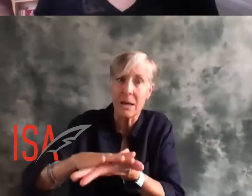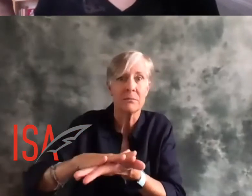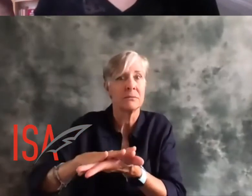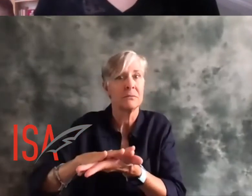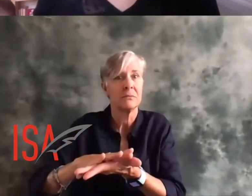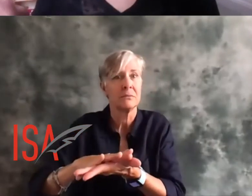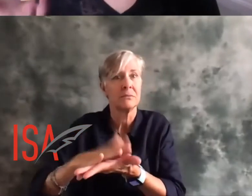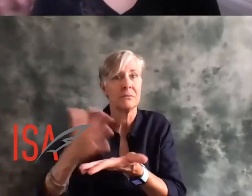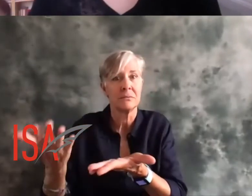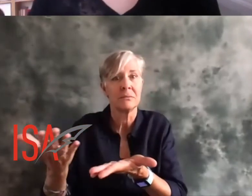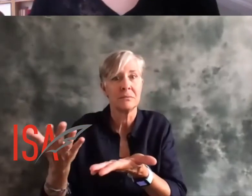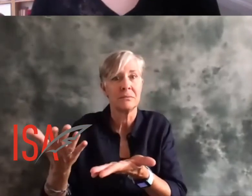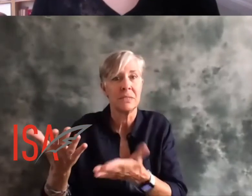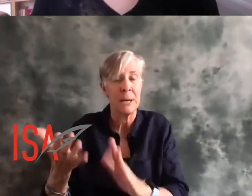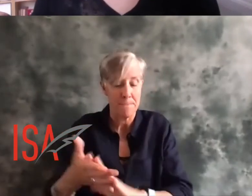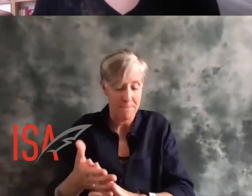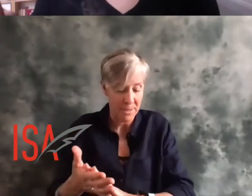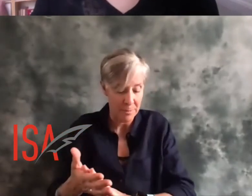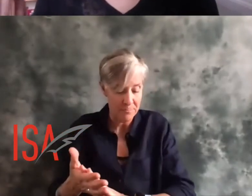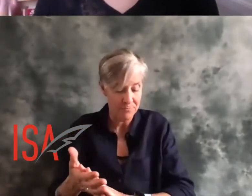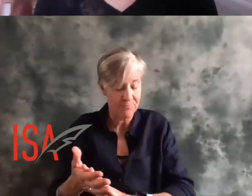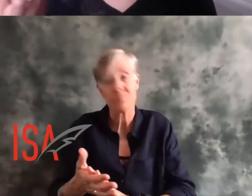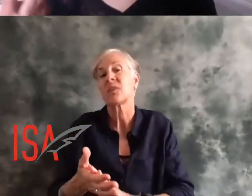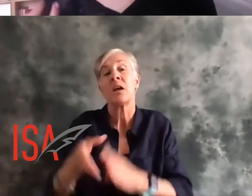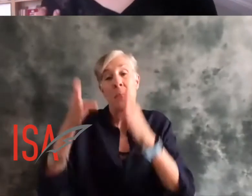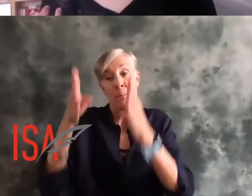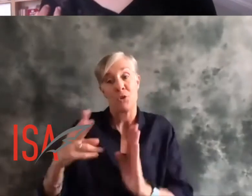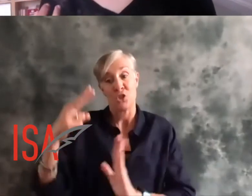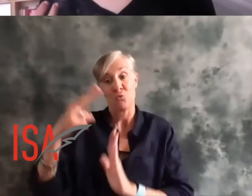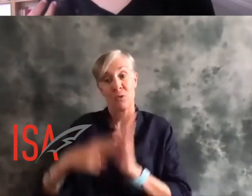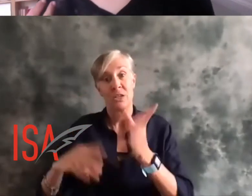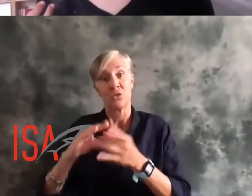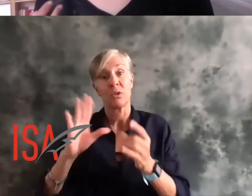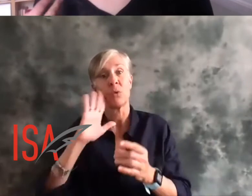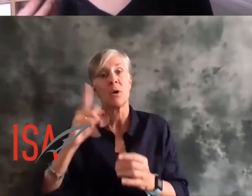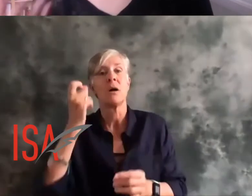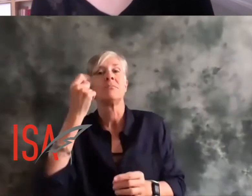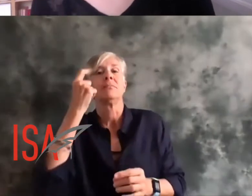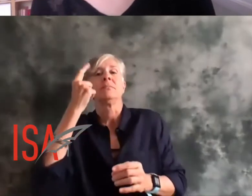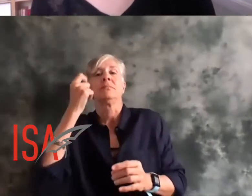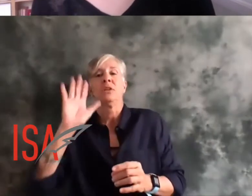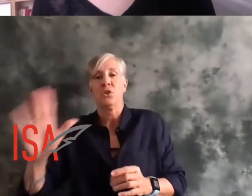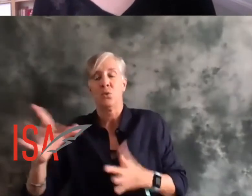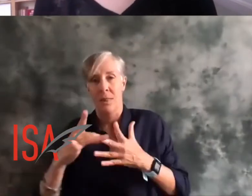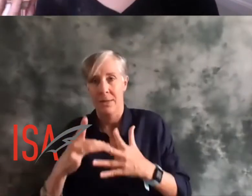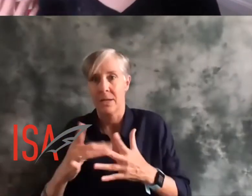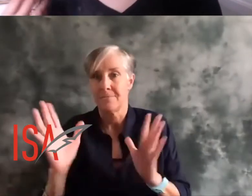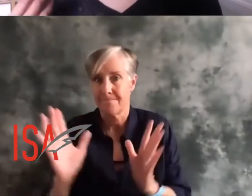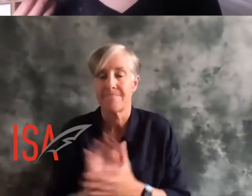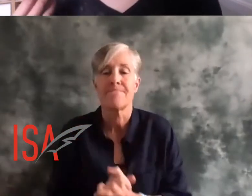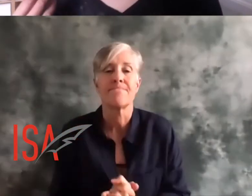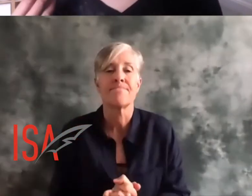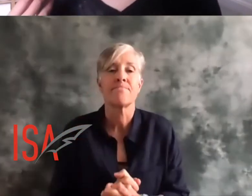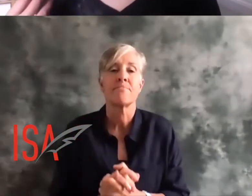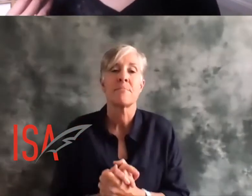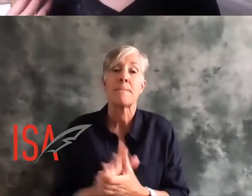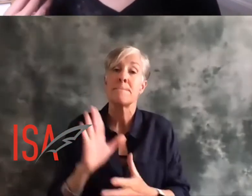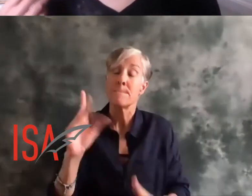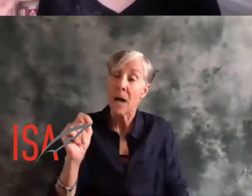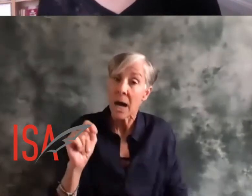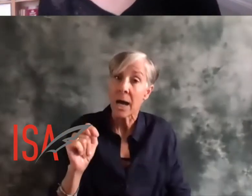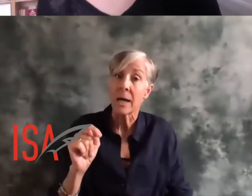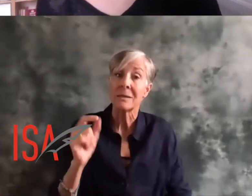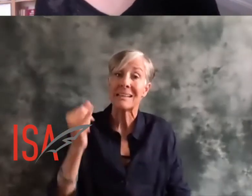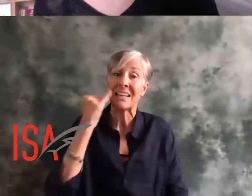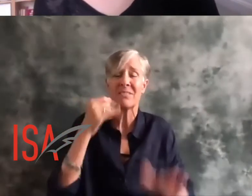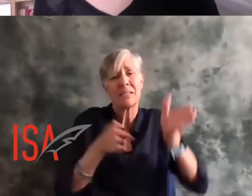that the person reading the story is following your lead, right? But if it's a